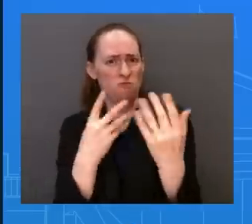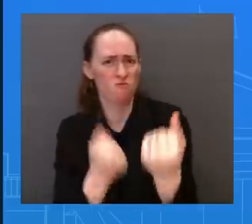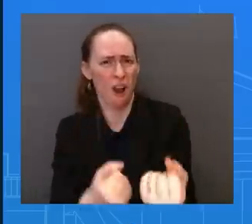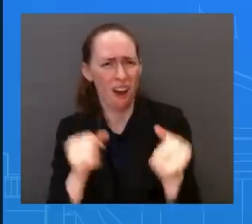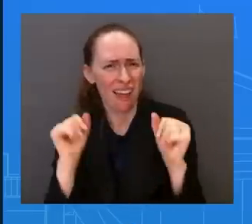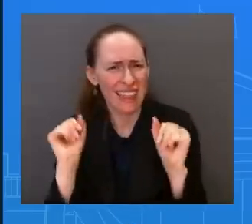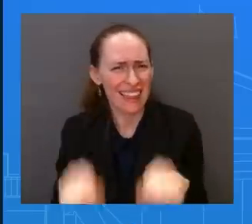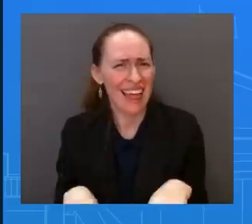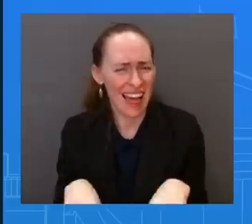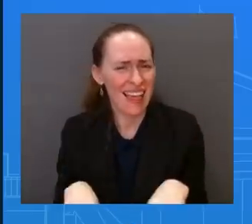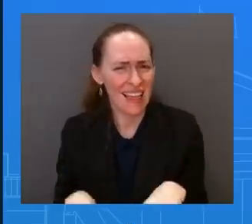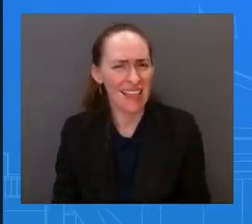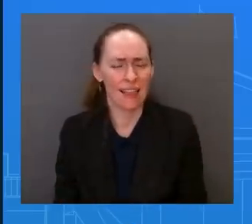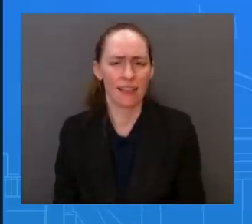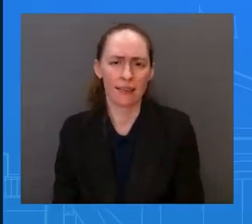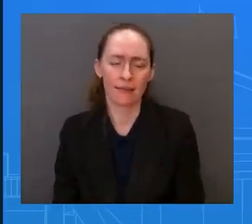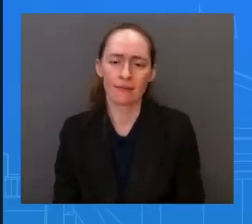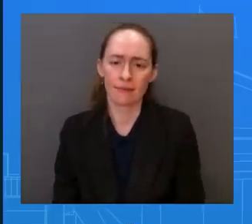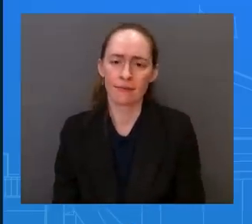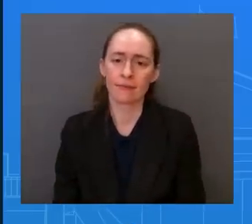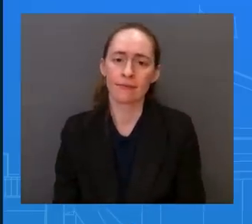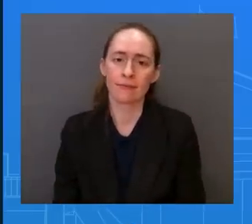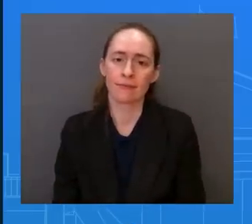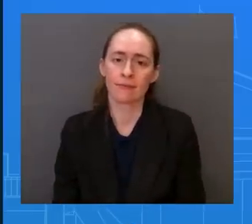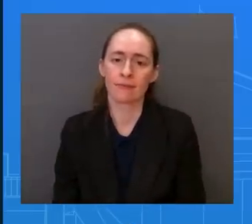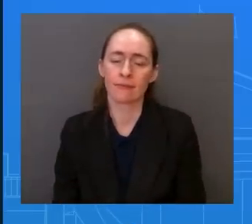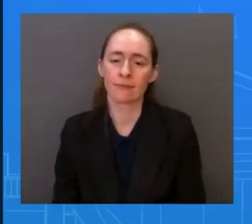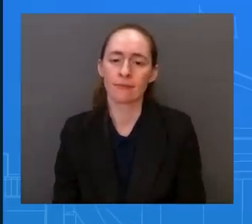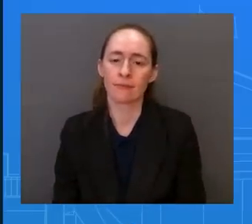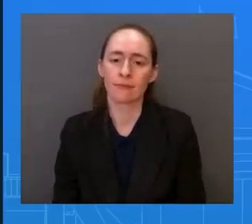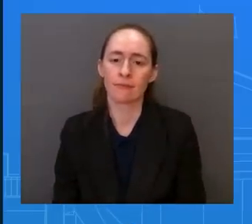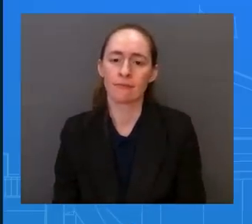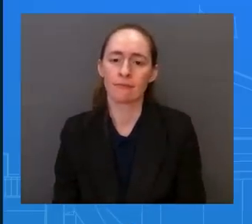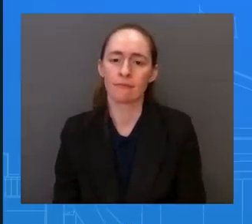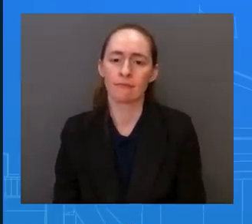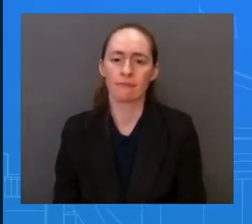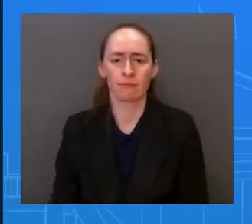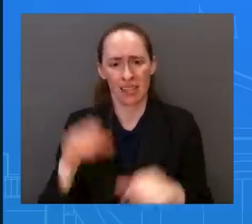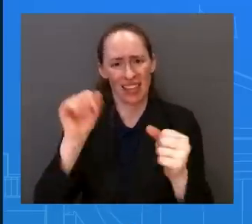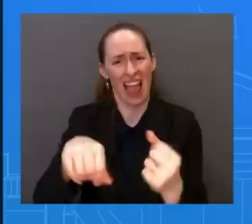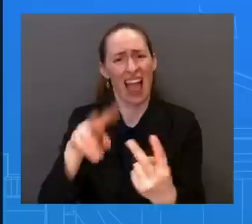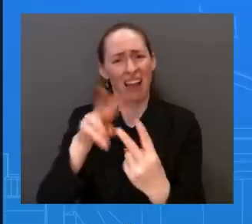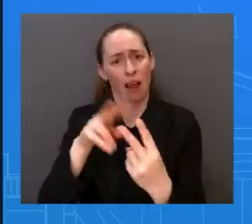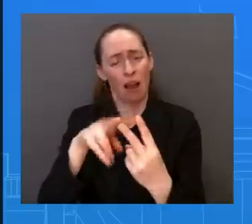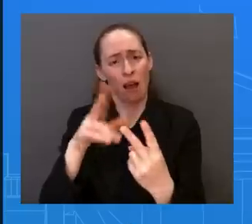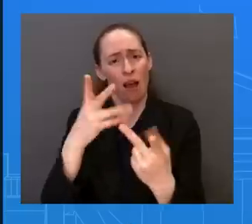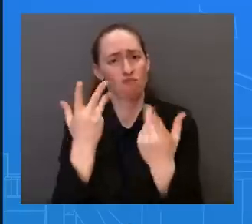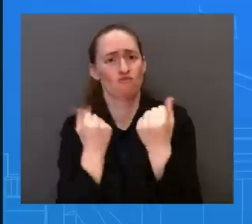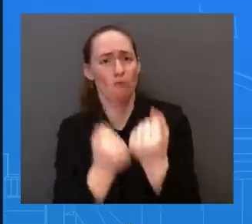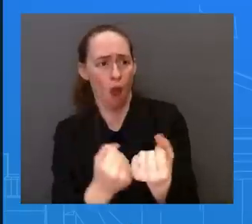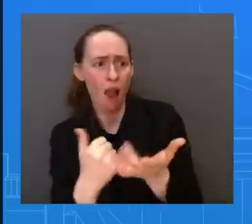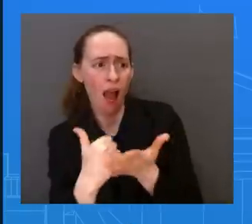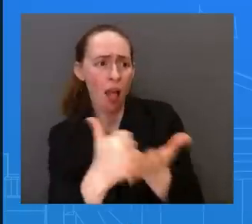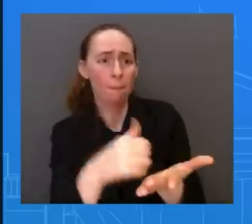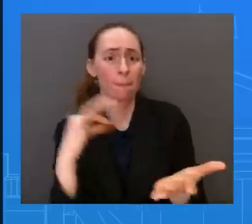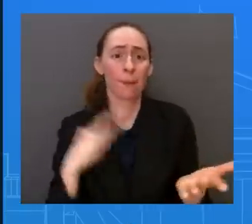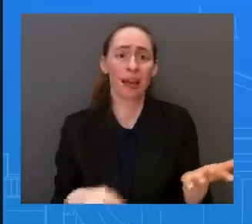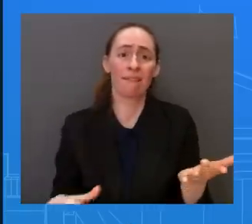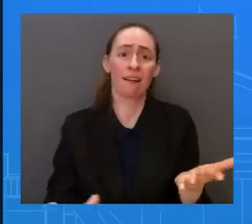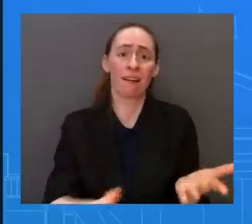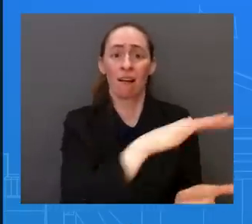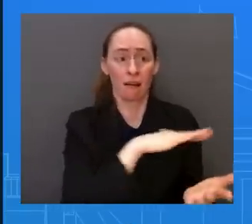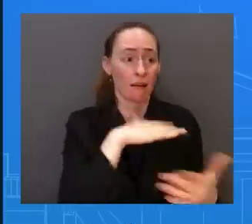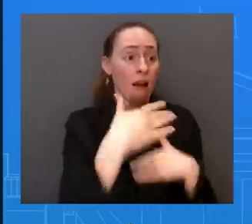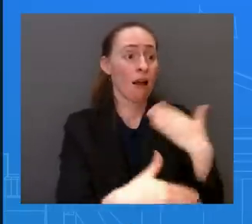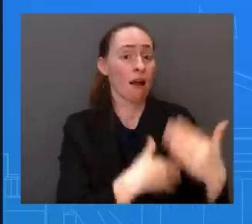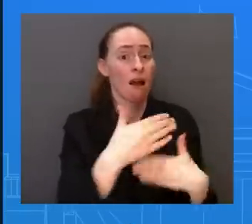the ways in which they help the American people while also bringing down the deficit at the same time. So you can certainly expect to hear from him